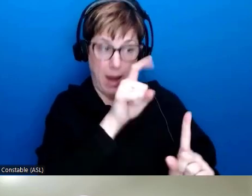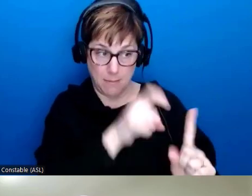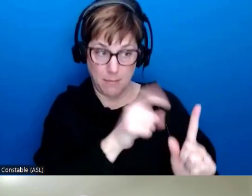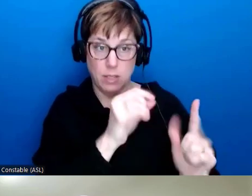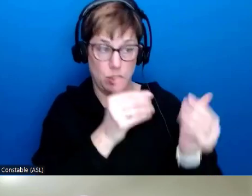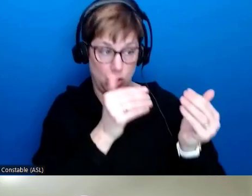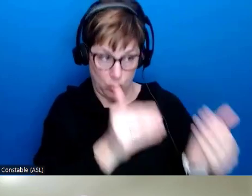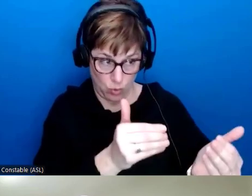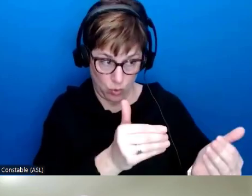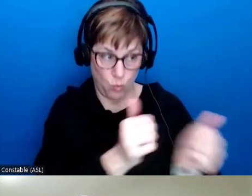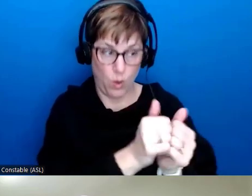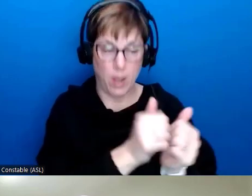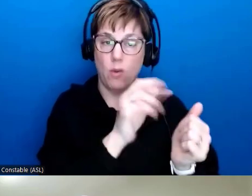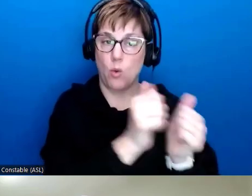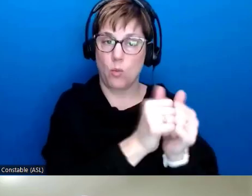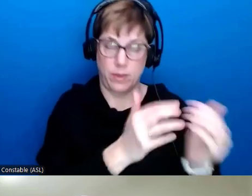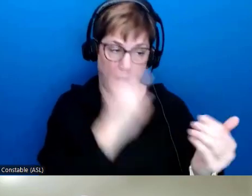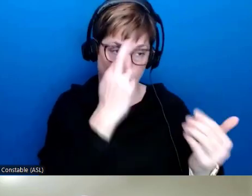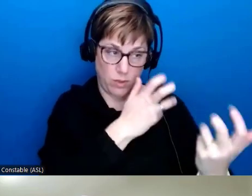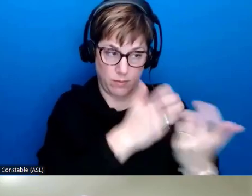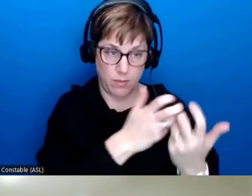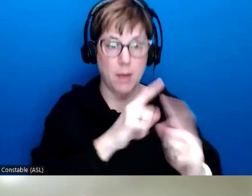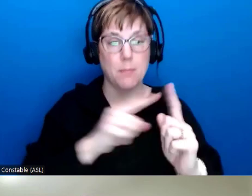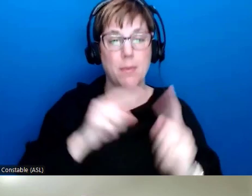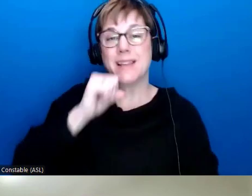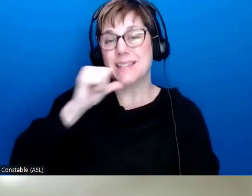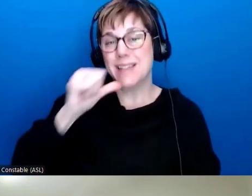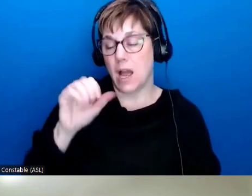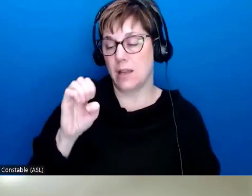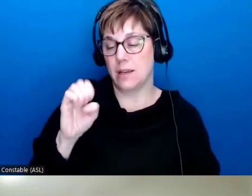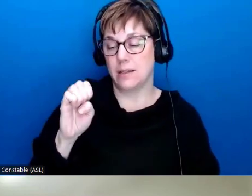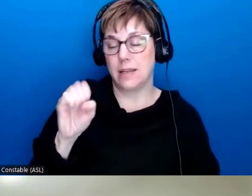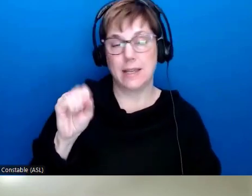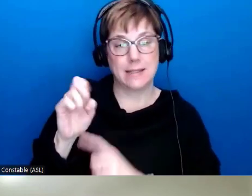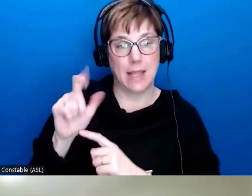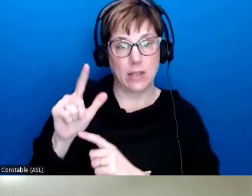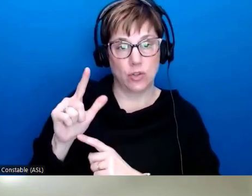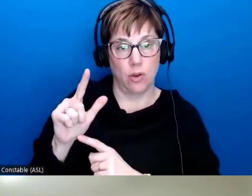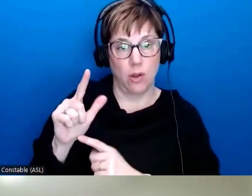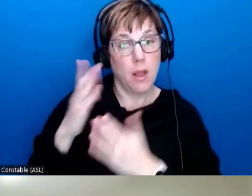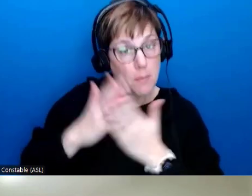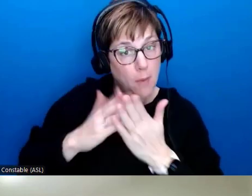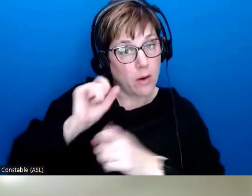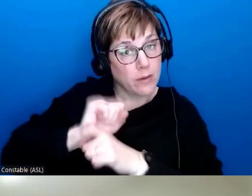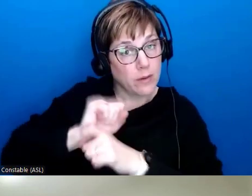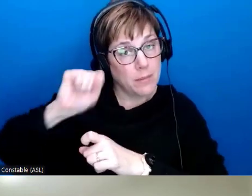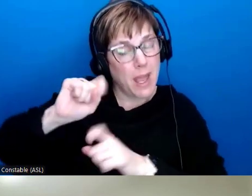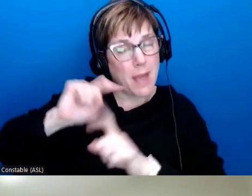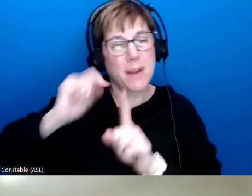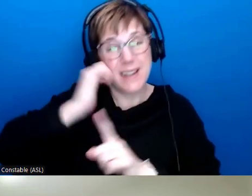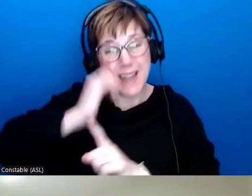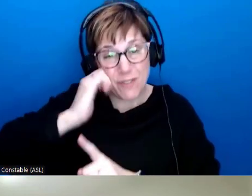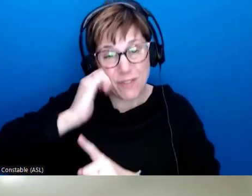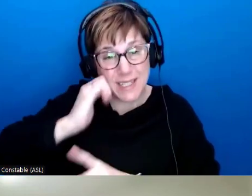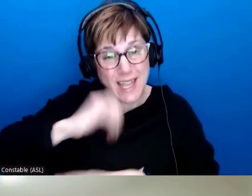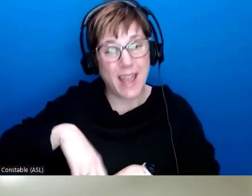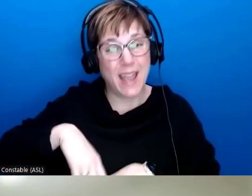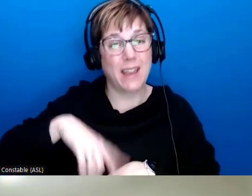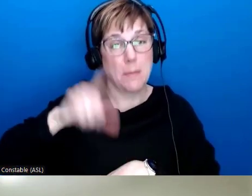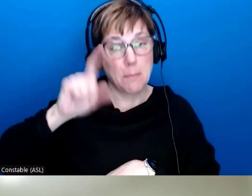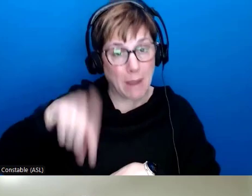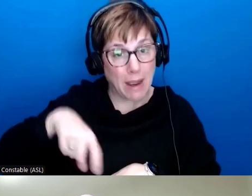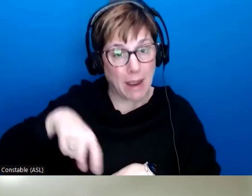regarding the non-essential function of the job, this is functions that you do but not needed on an everyday basis to perform the